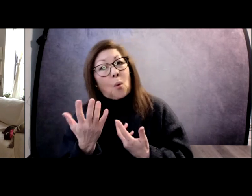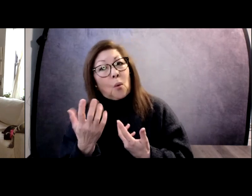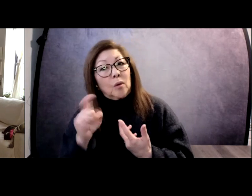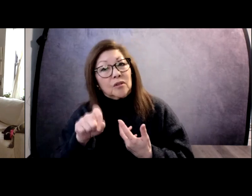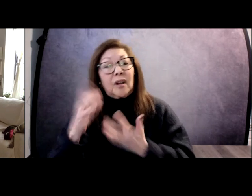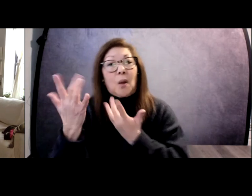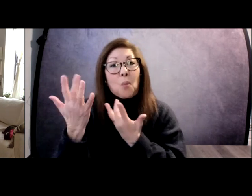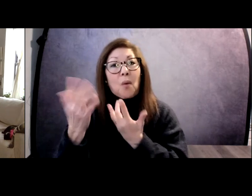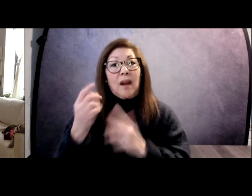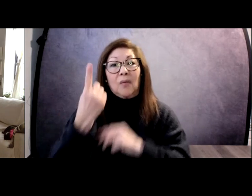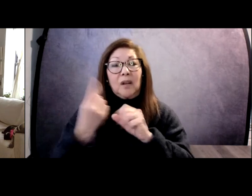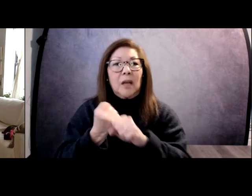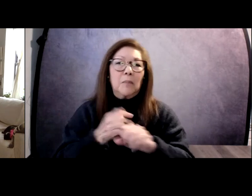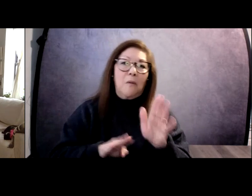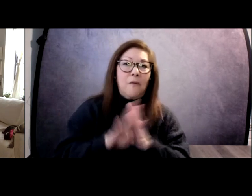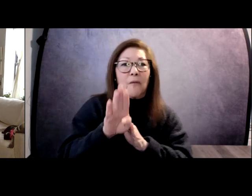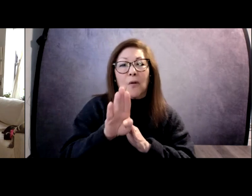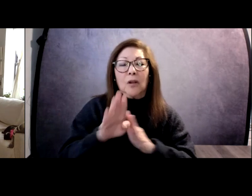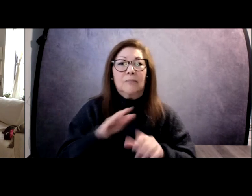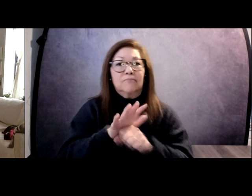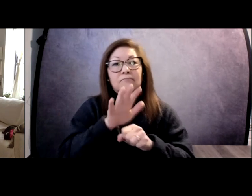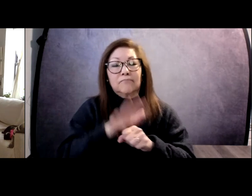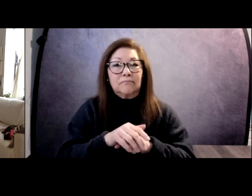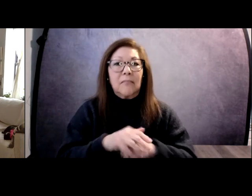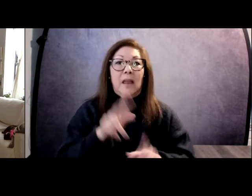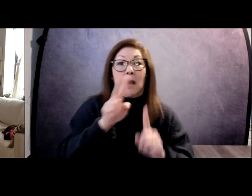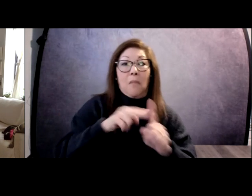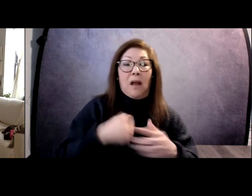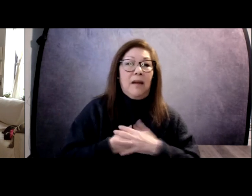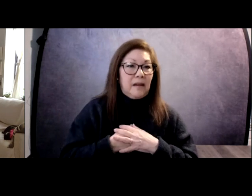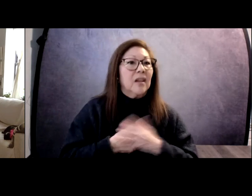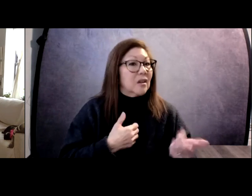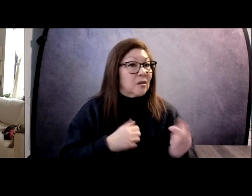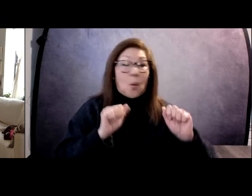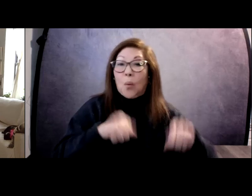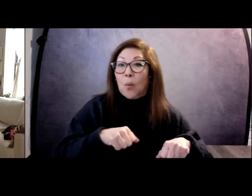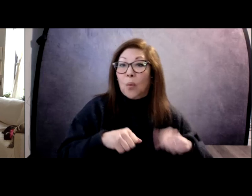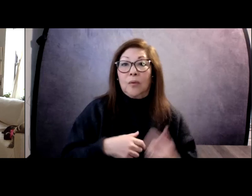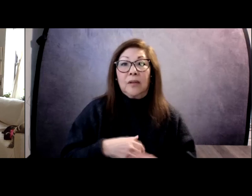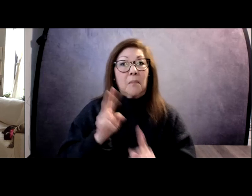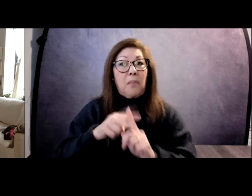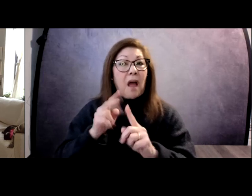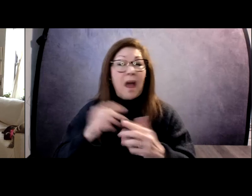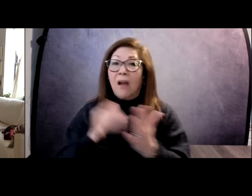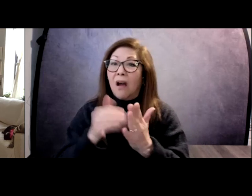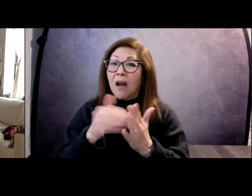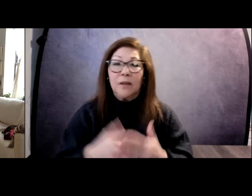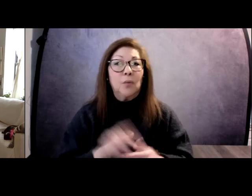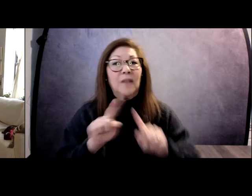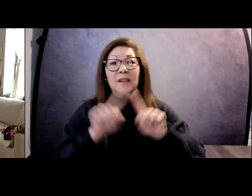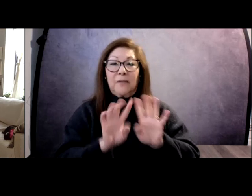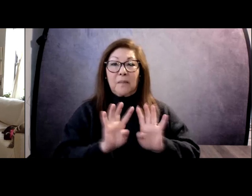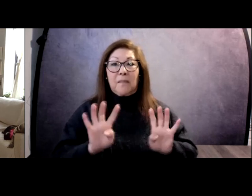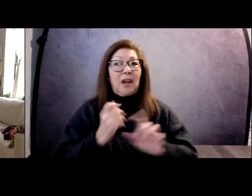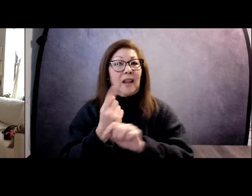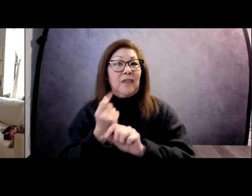is like fully developed and then apply? No, you can apply as frequently as you want. We have a different panel every year.